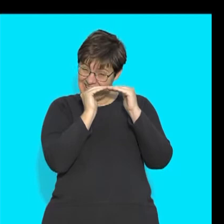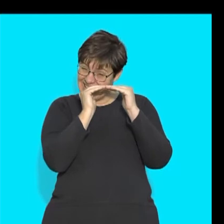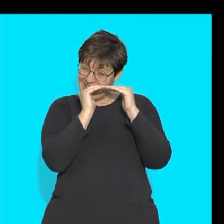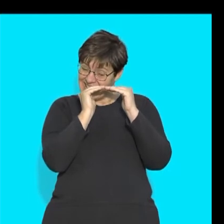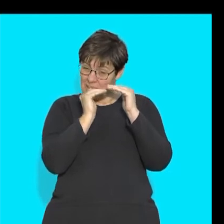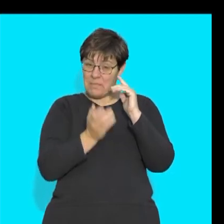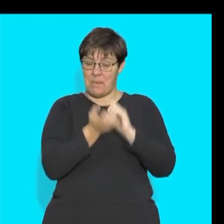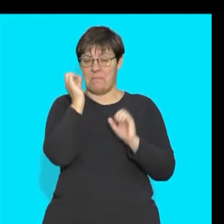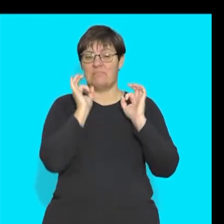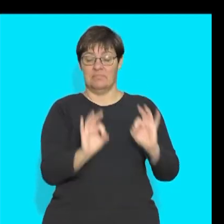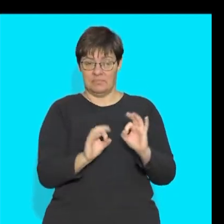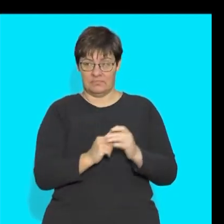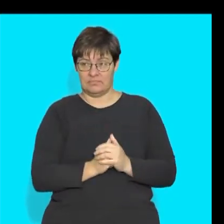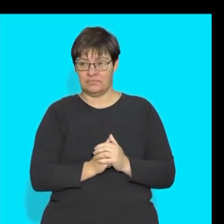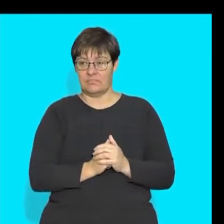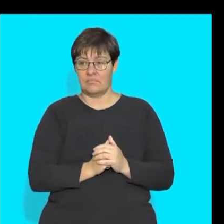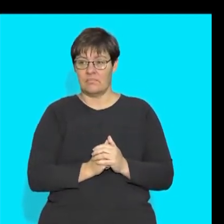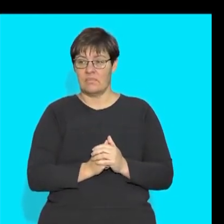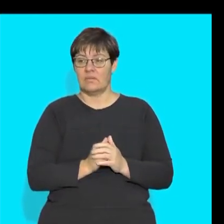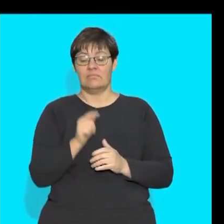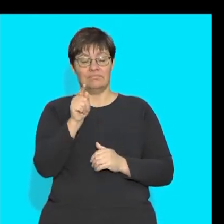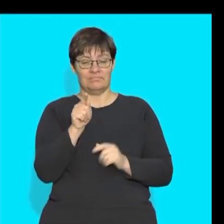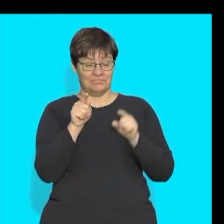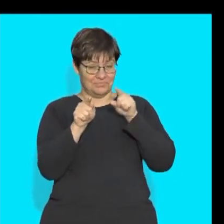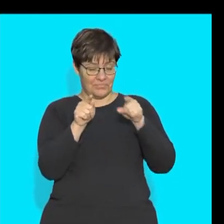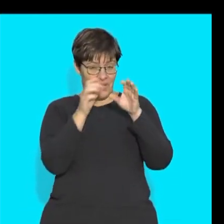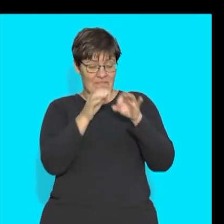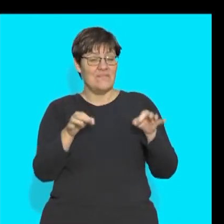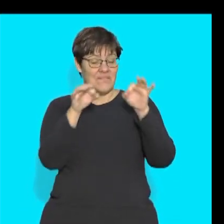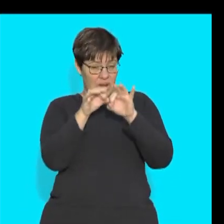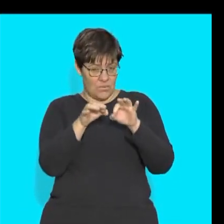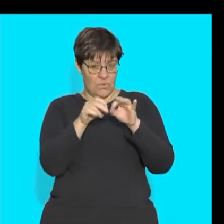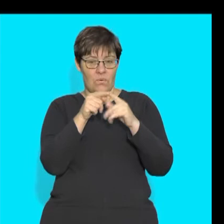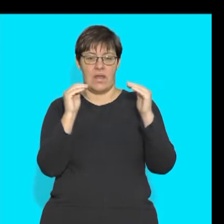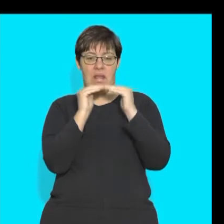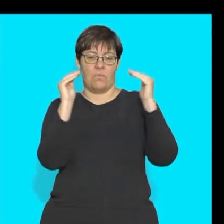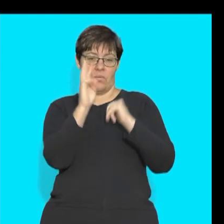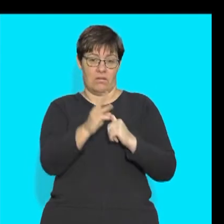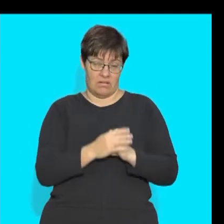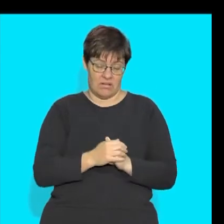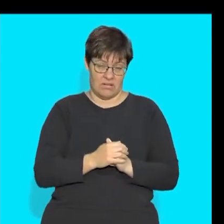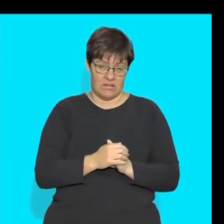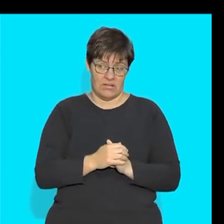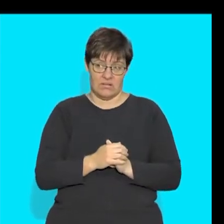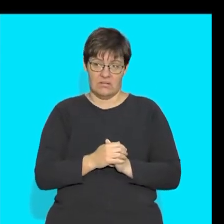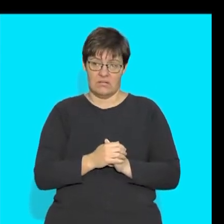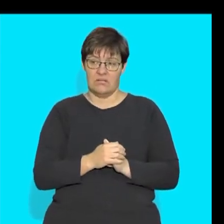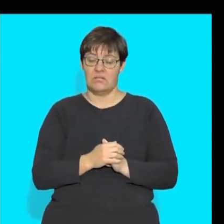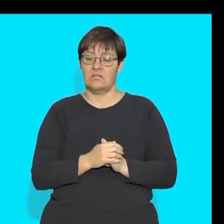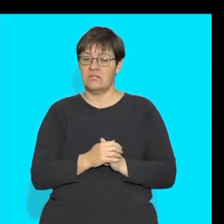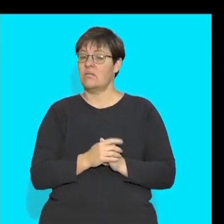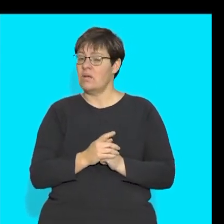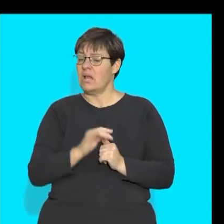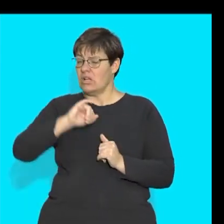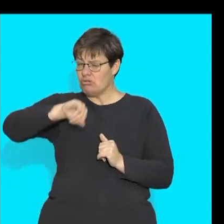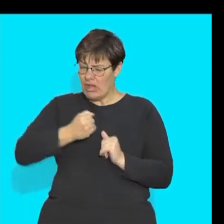we've just met threshold, those two values are going to be equal. So we're at the point where